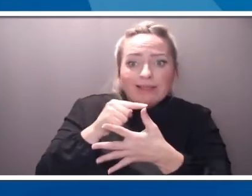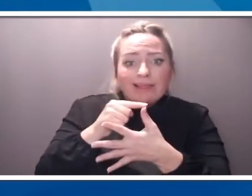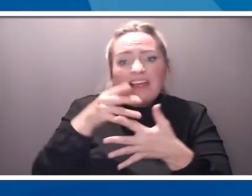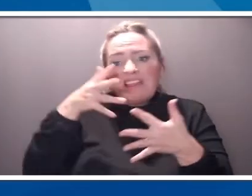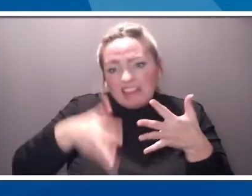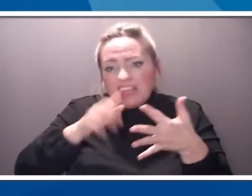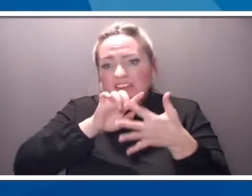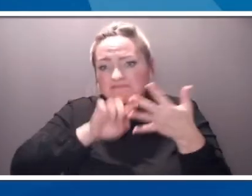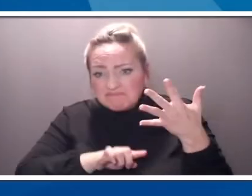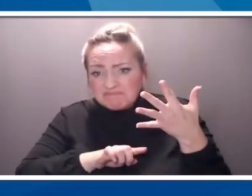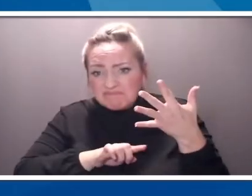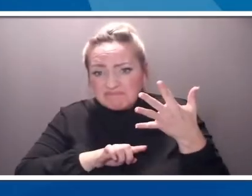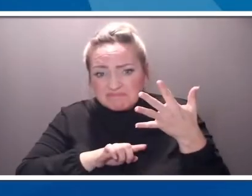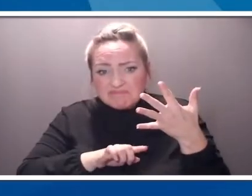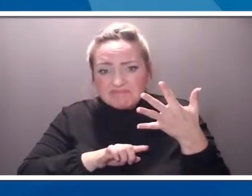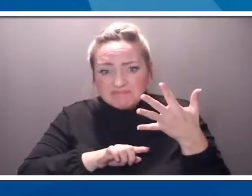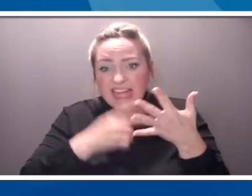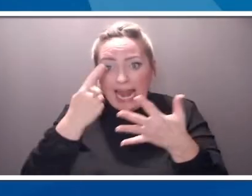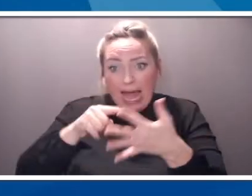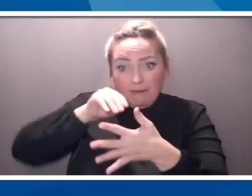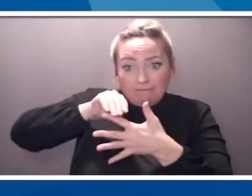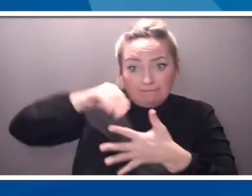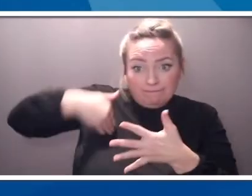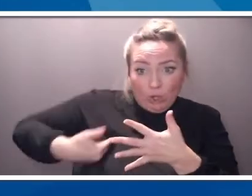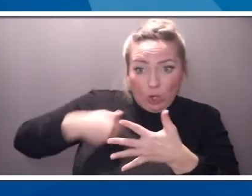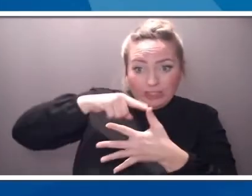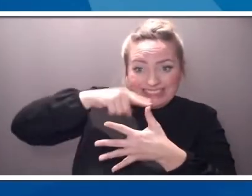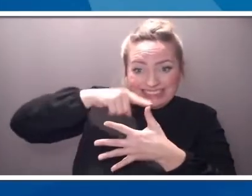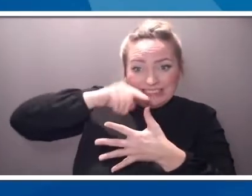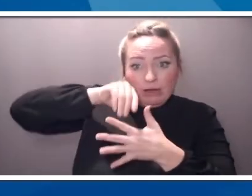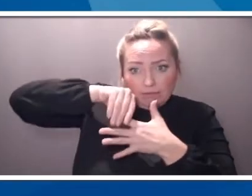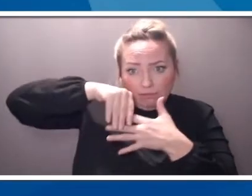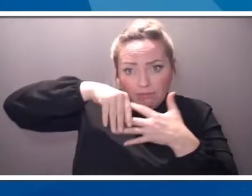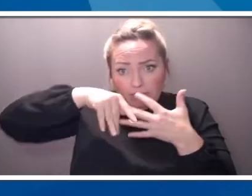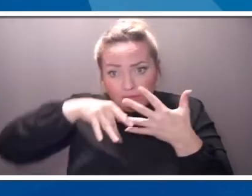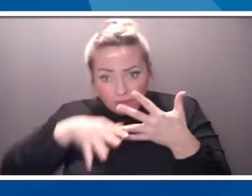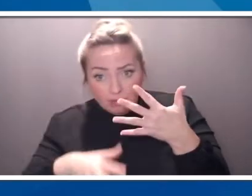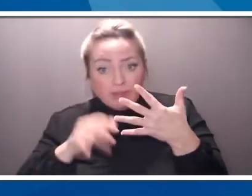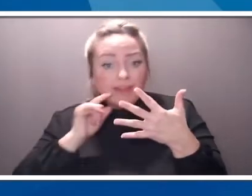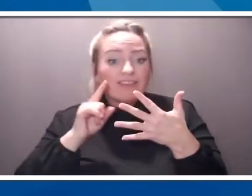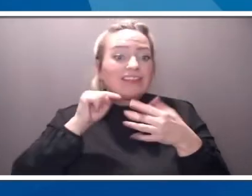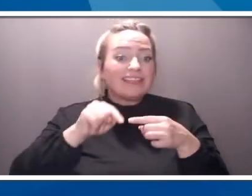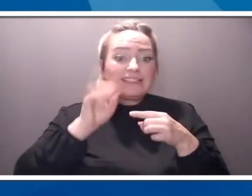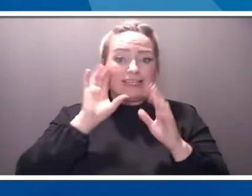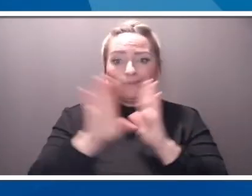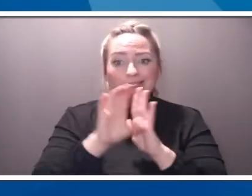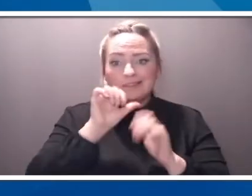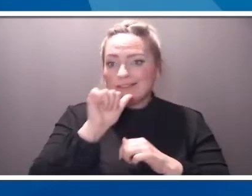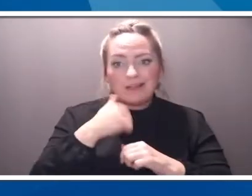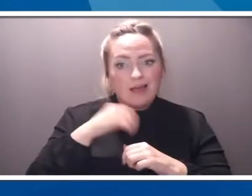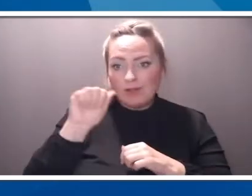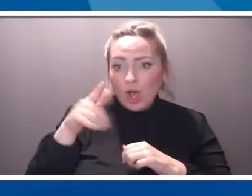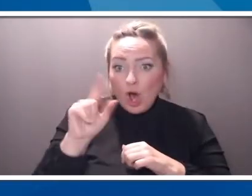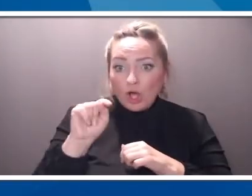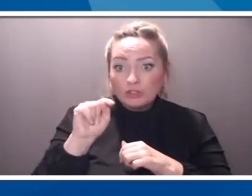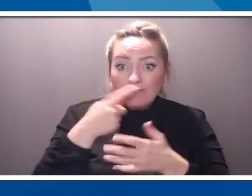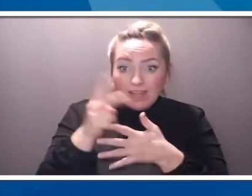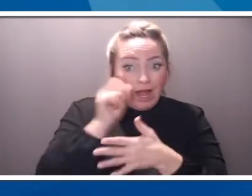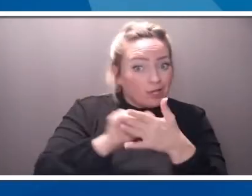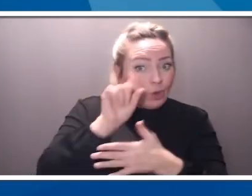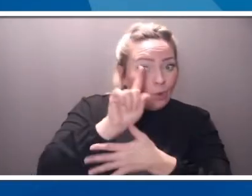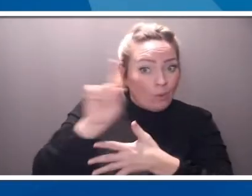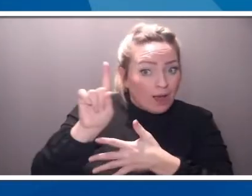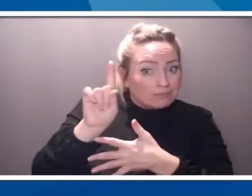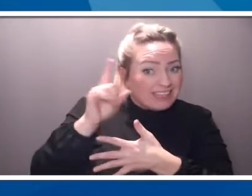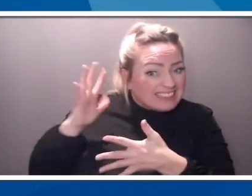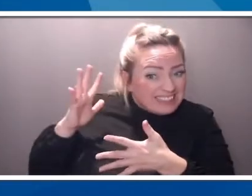most important one and leave the other ones that are the consequences of that original fail, which in this case is the fact the image doesn't have an alt.